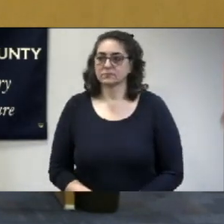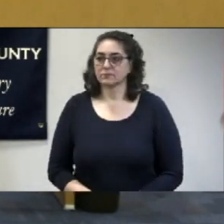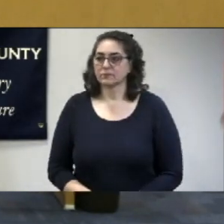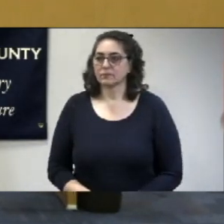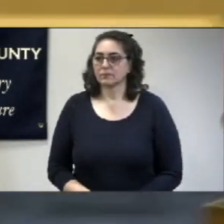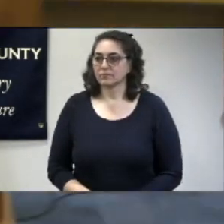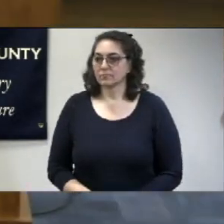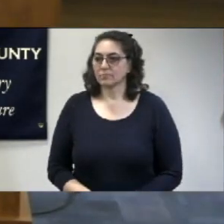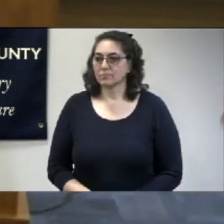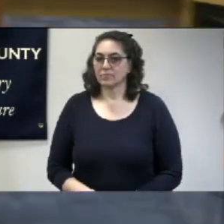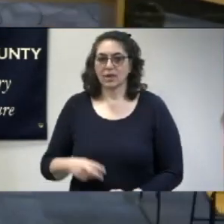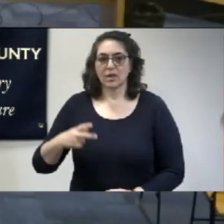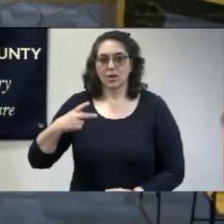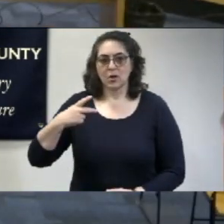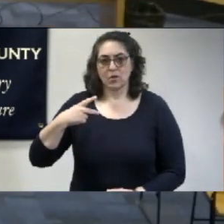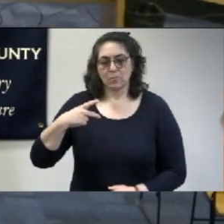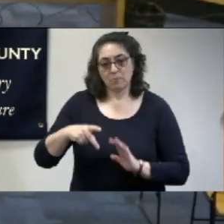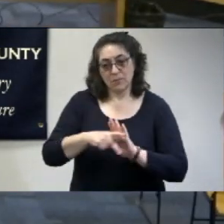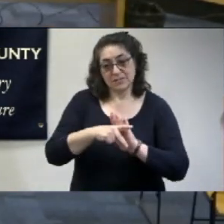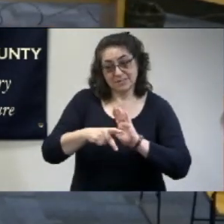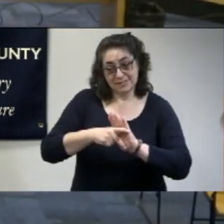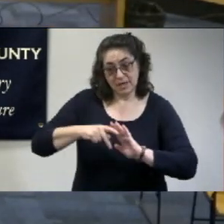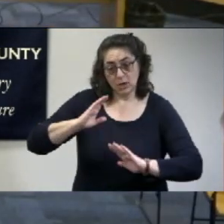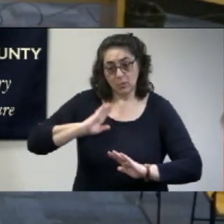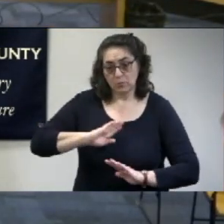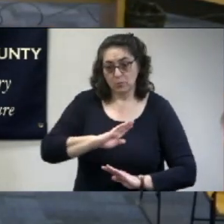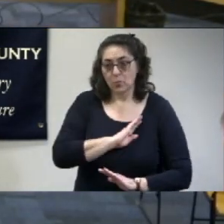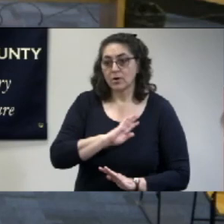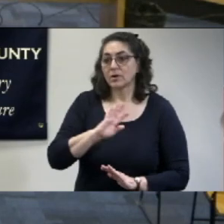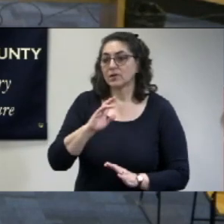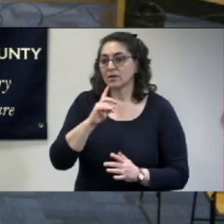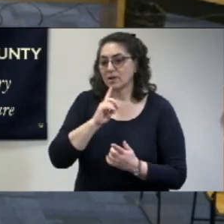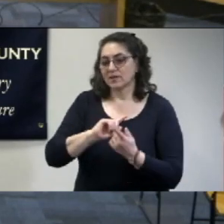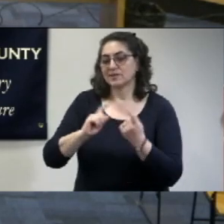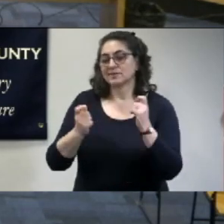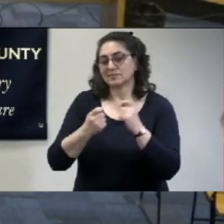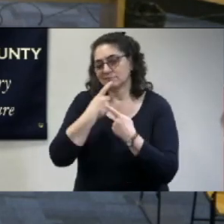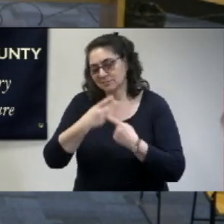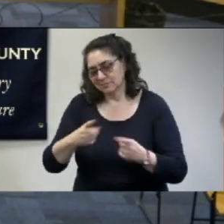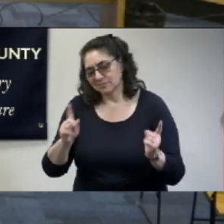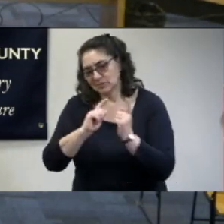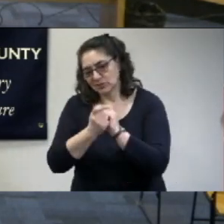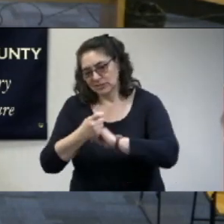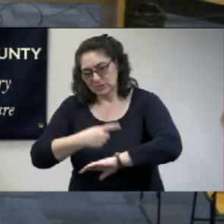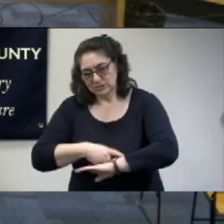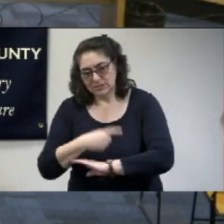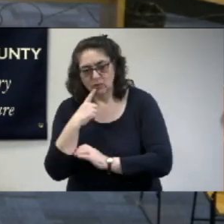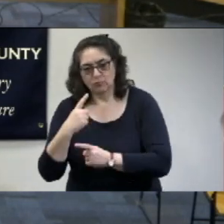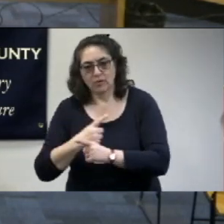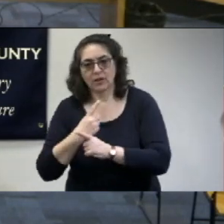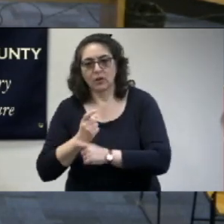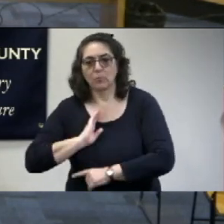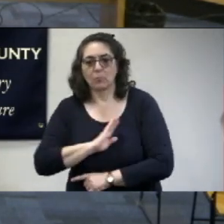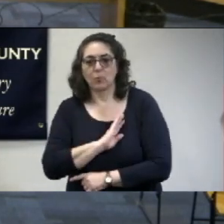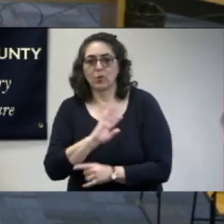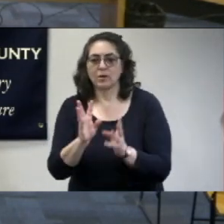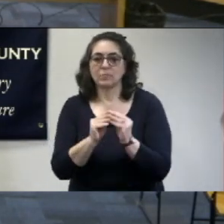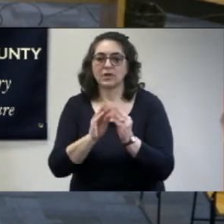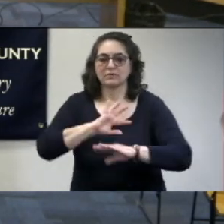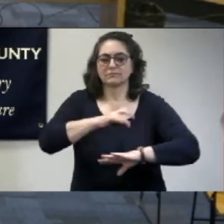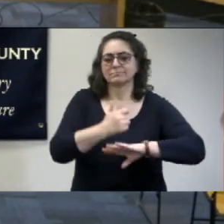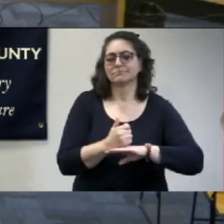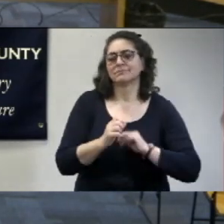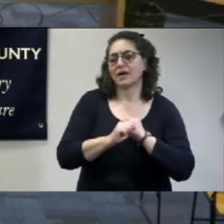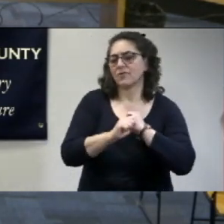The Passaic County Board of County Commissioners has agreed to change the date of the regular board meeting, which was originally scheduled and